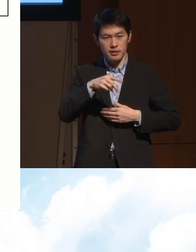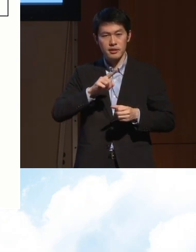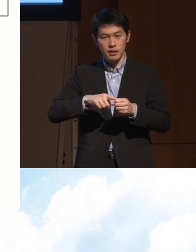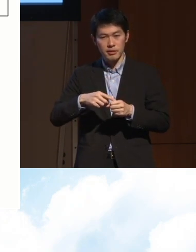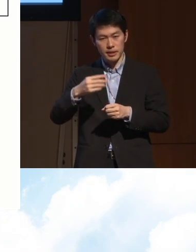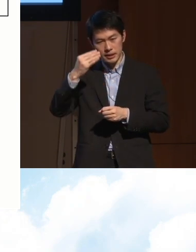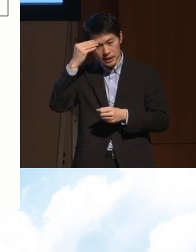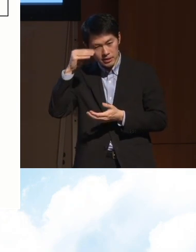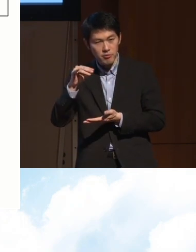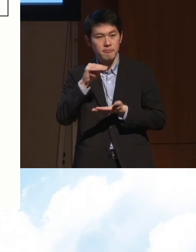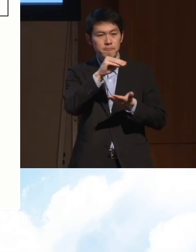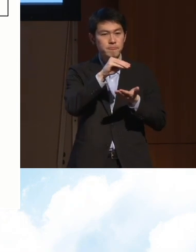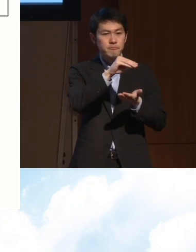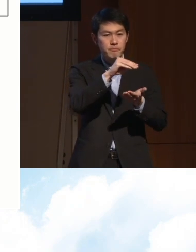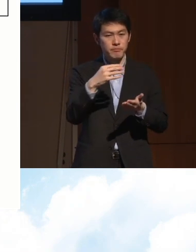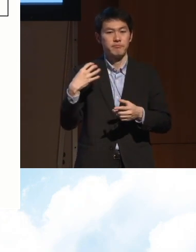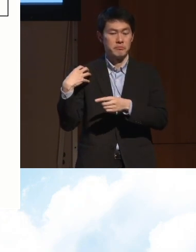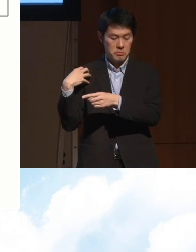And